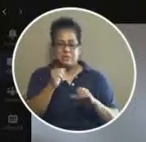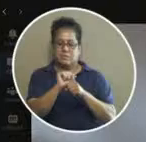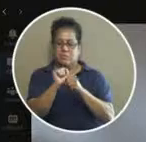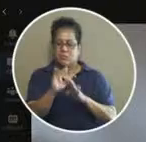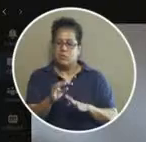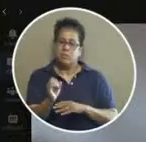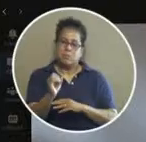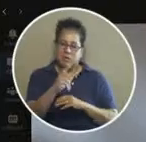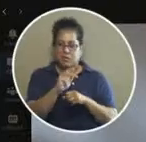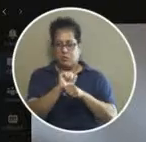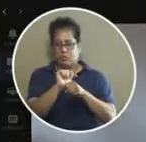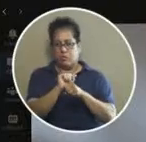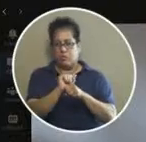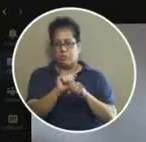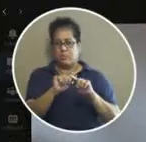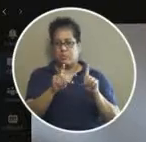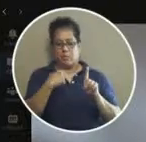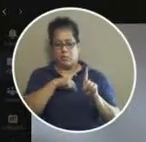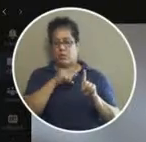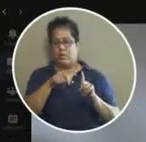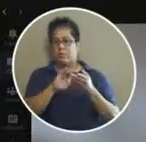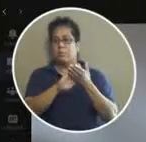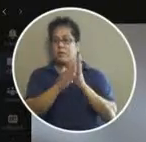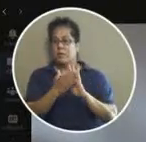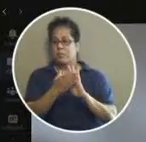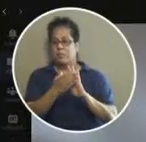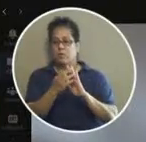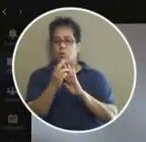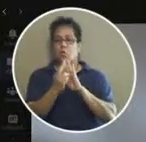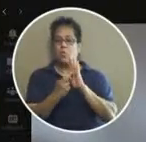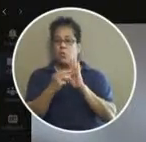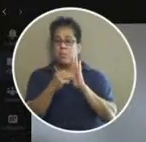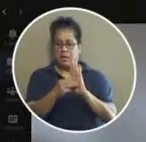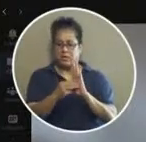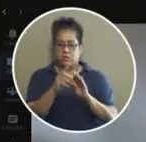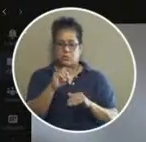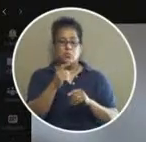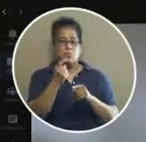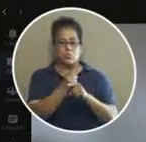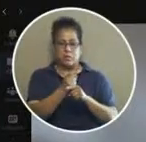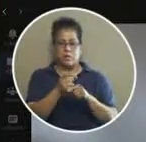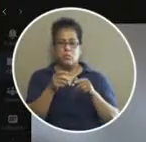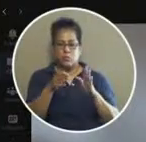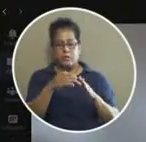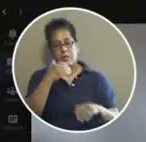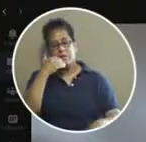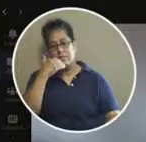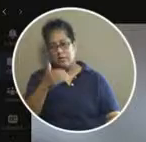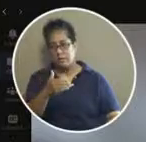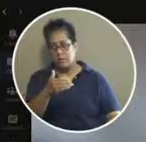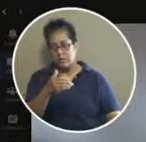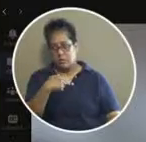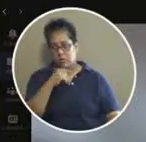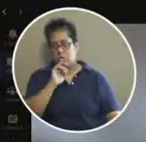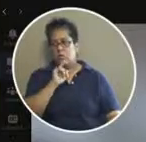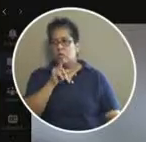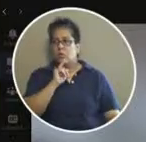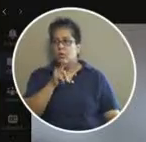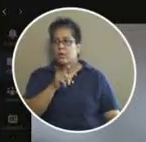back, but we're going to be role models. We're going to be prudent, and we're going to do it in the right way. So thank you. And really,